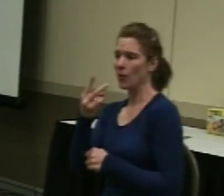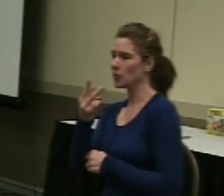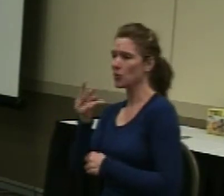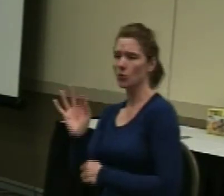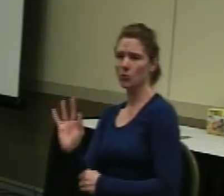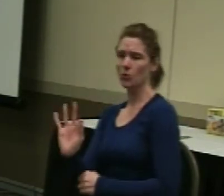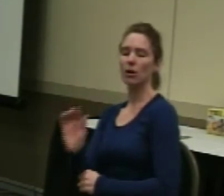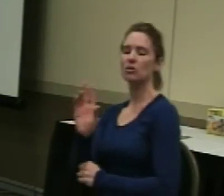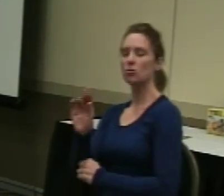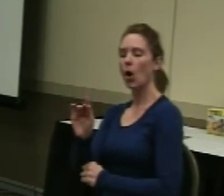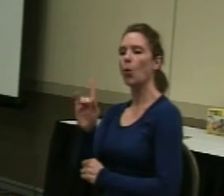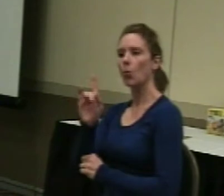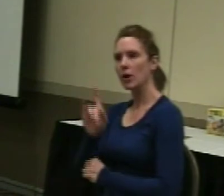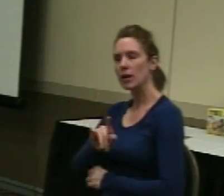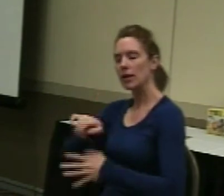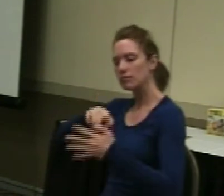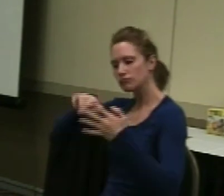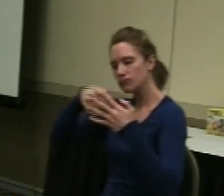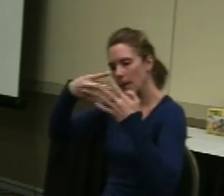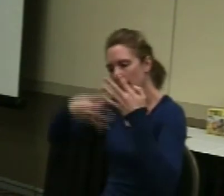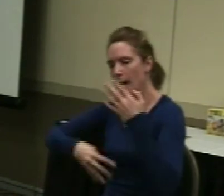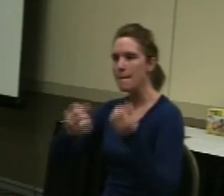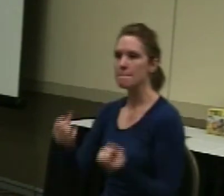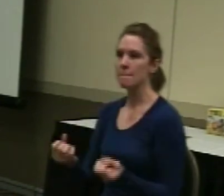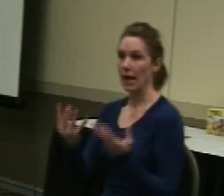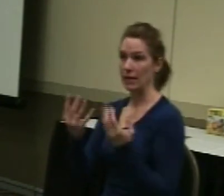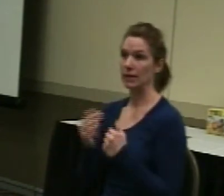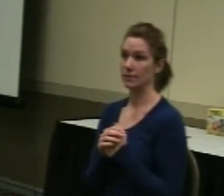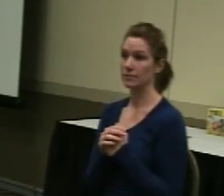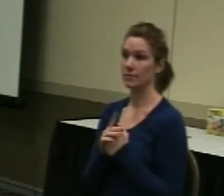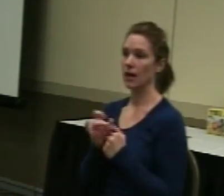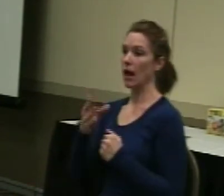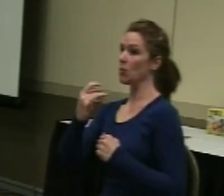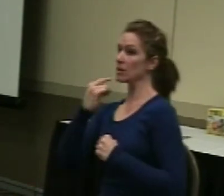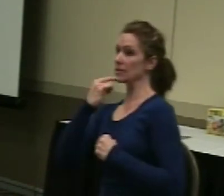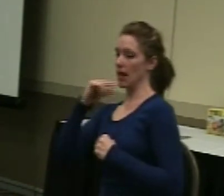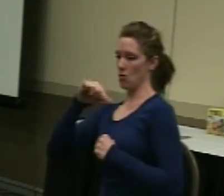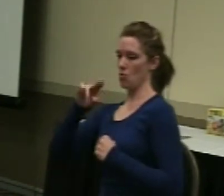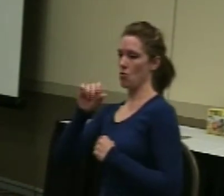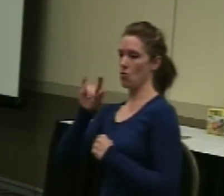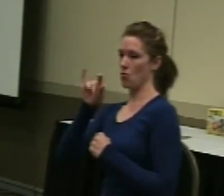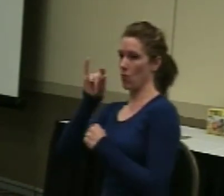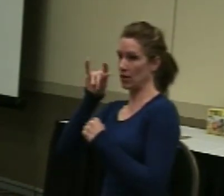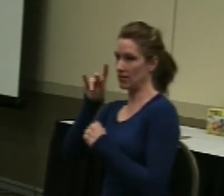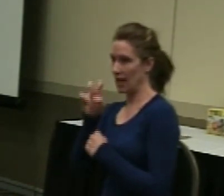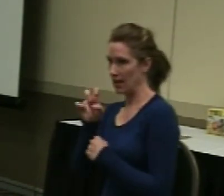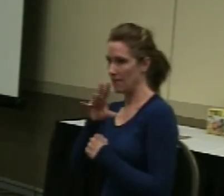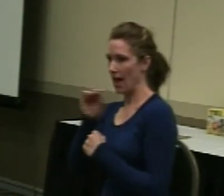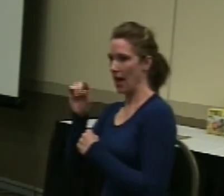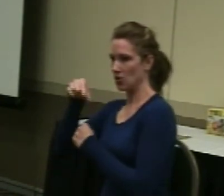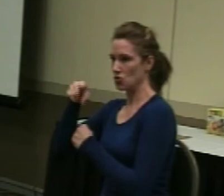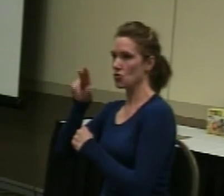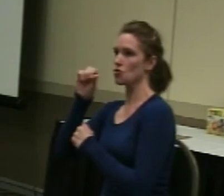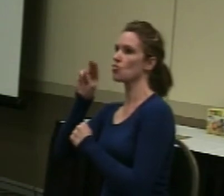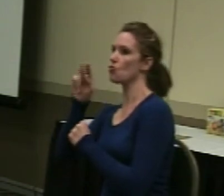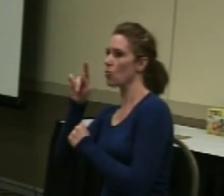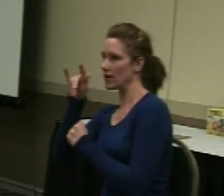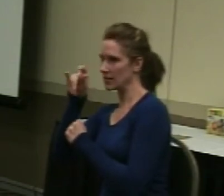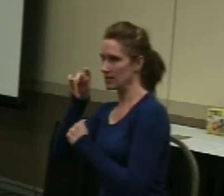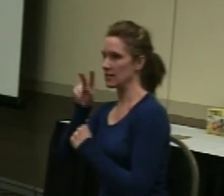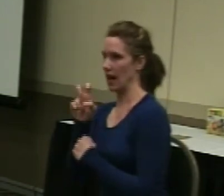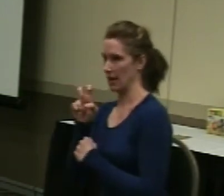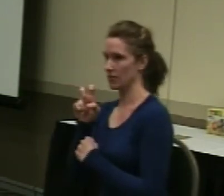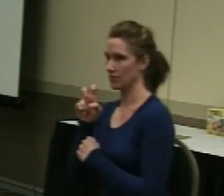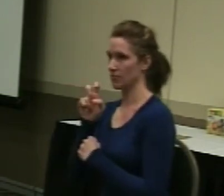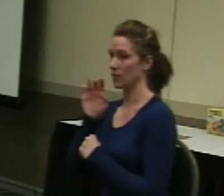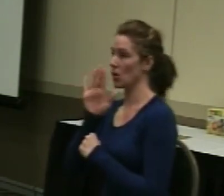of sources. And by the way, I'll be saying the words qualitative and quantitative. Your anecdotal